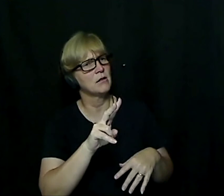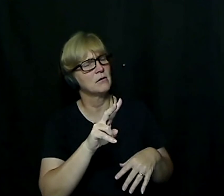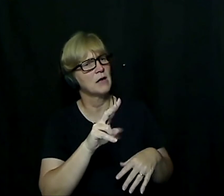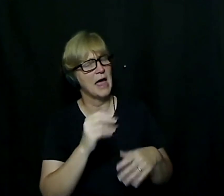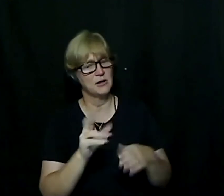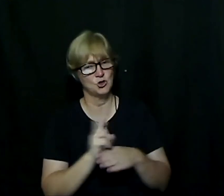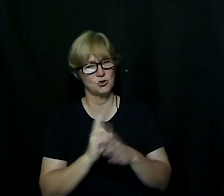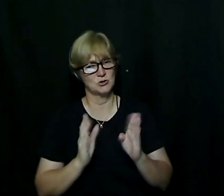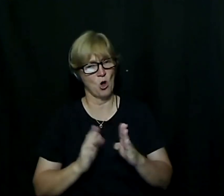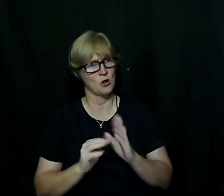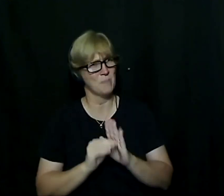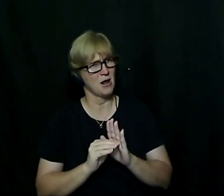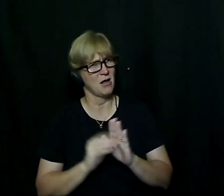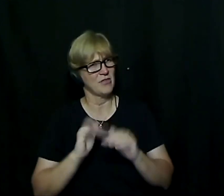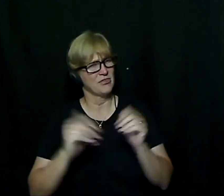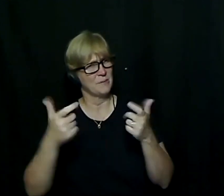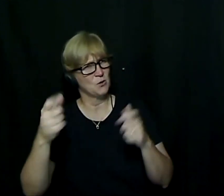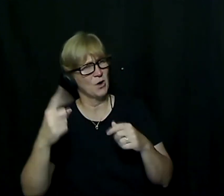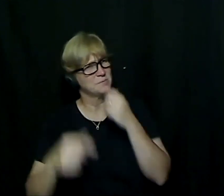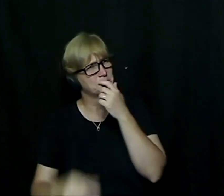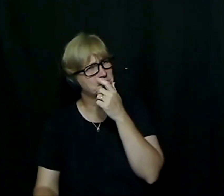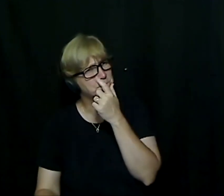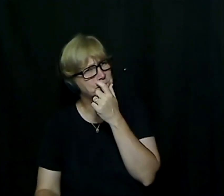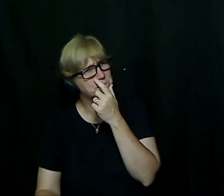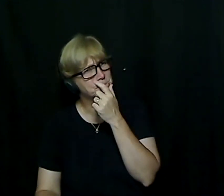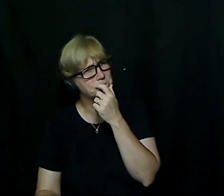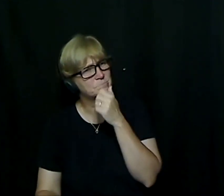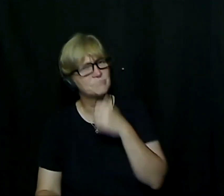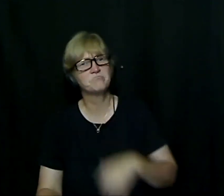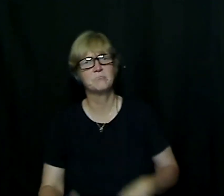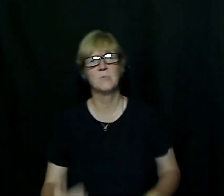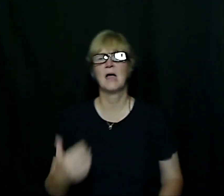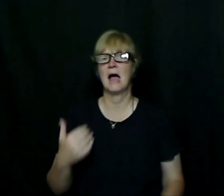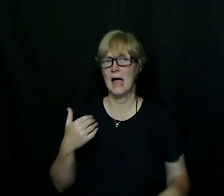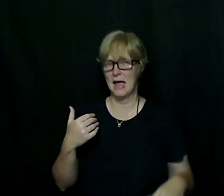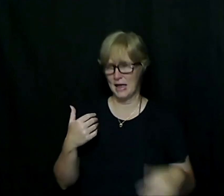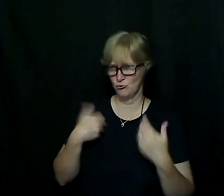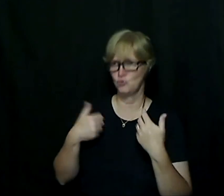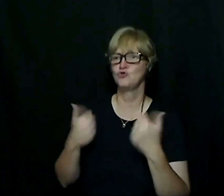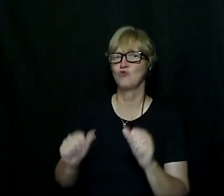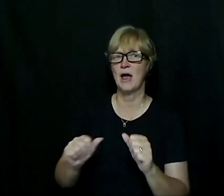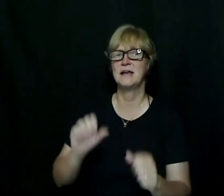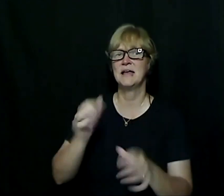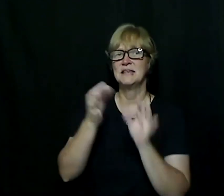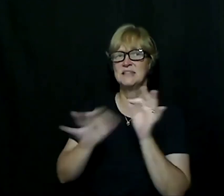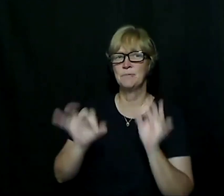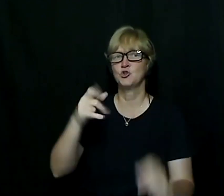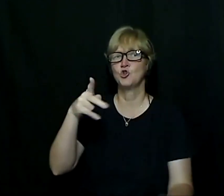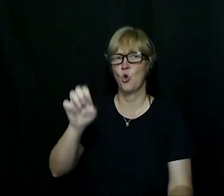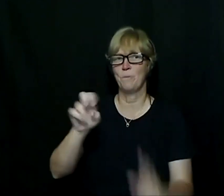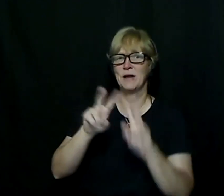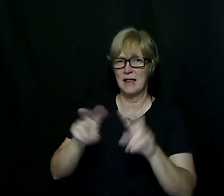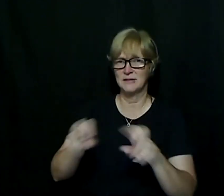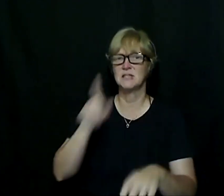big one, your big one? I have tried simple slopes analysis for some